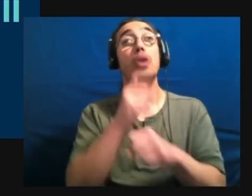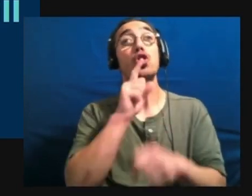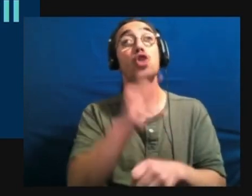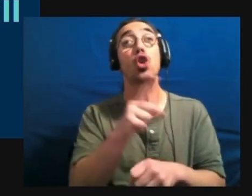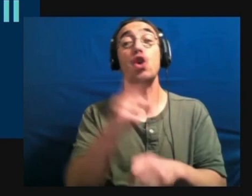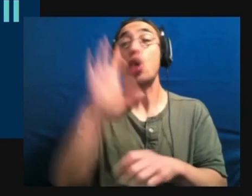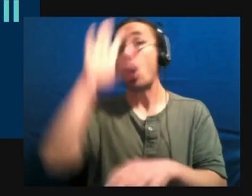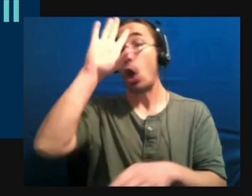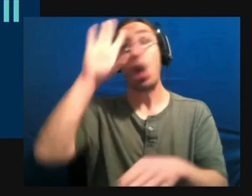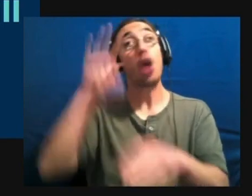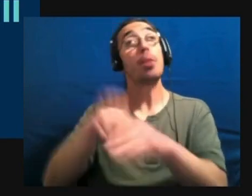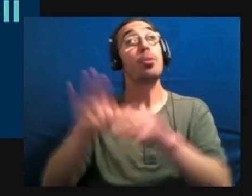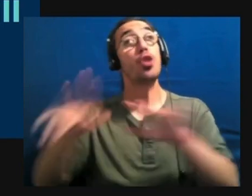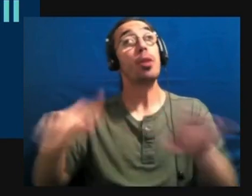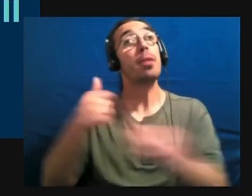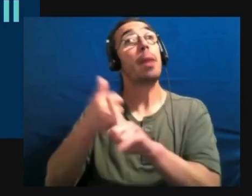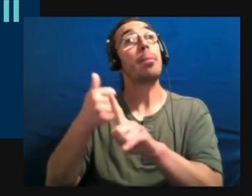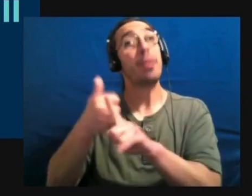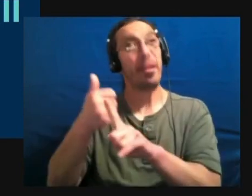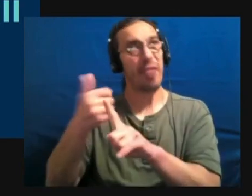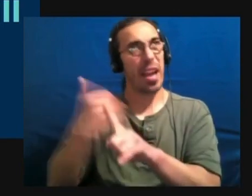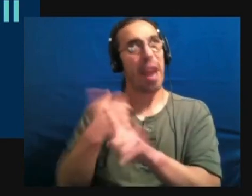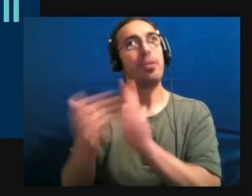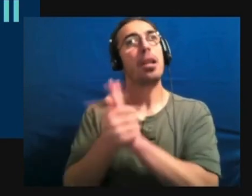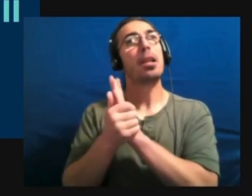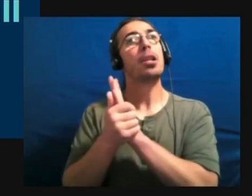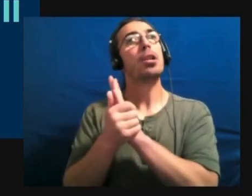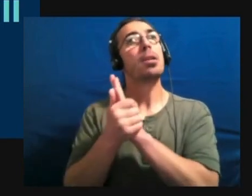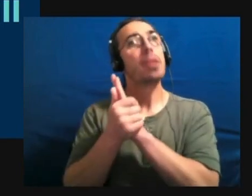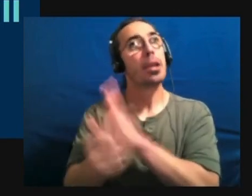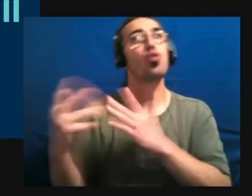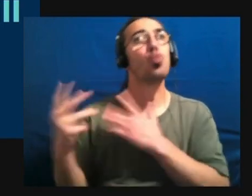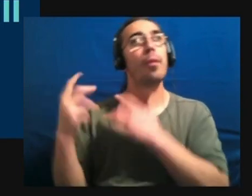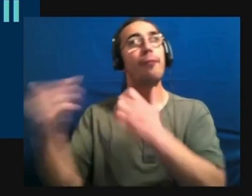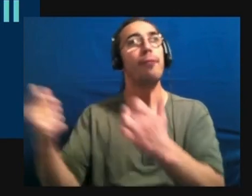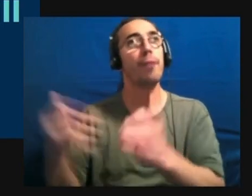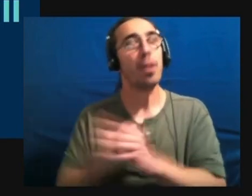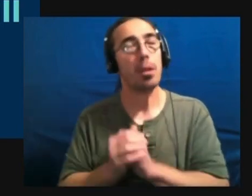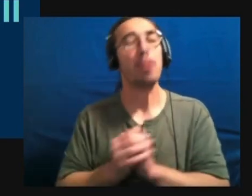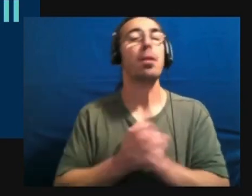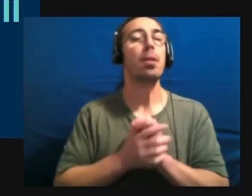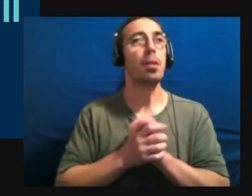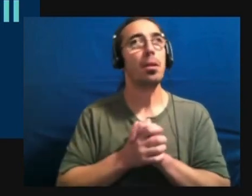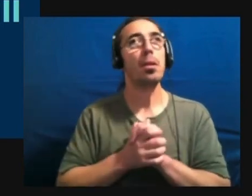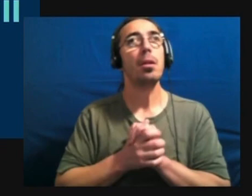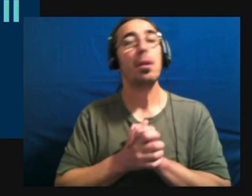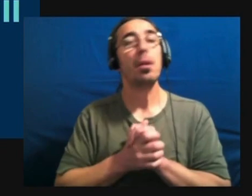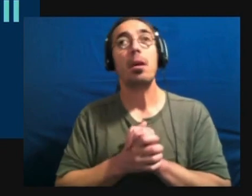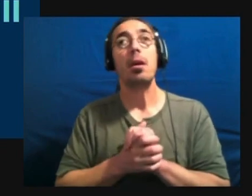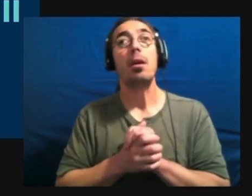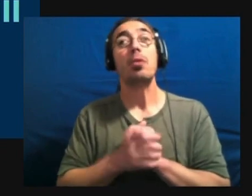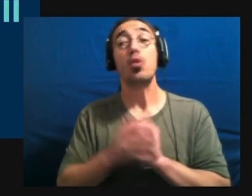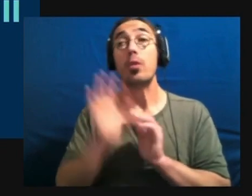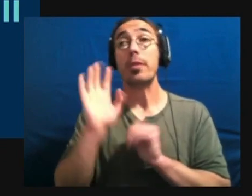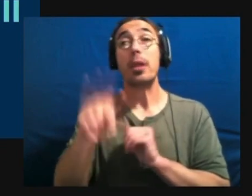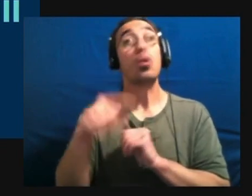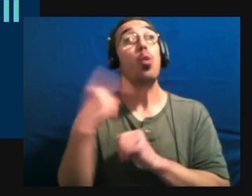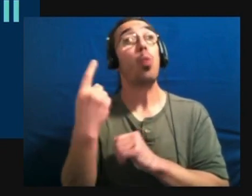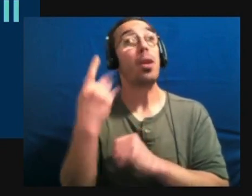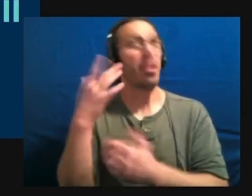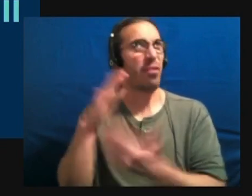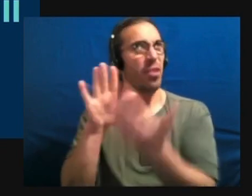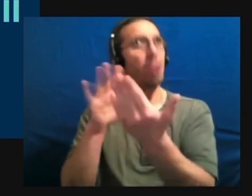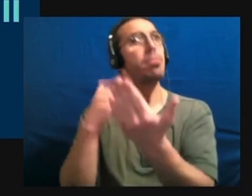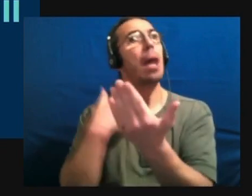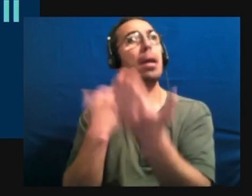children have the skills to stay alive. So this is one intervention that I actually